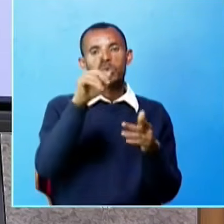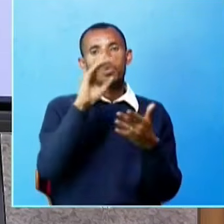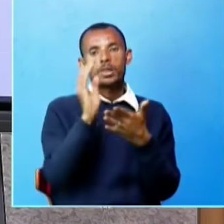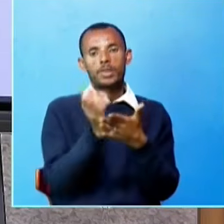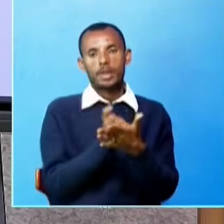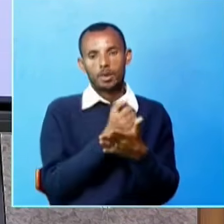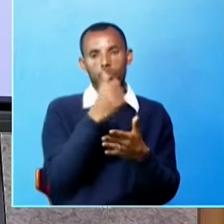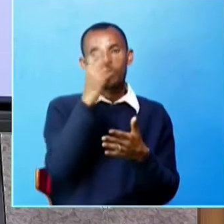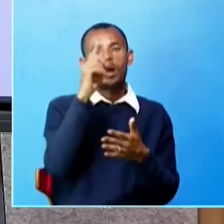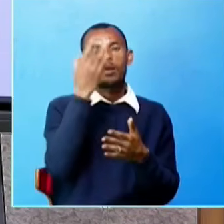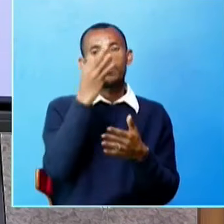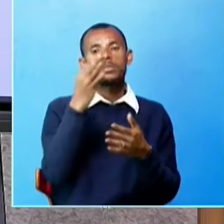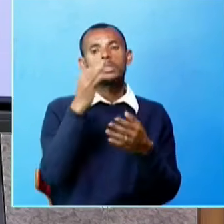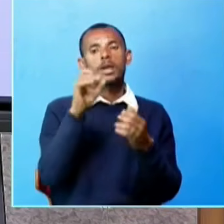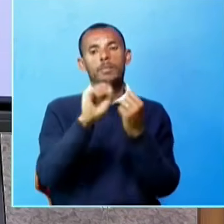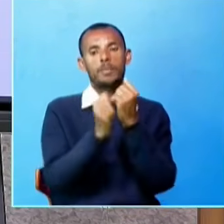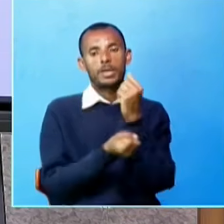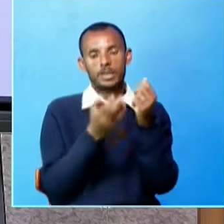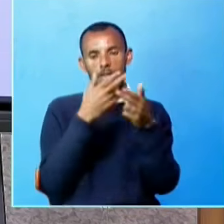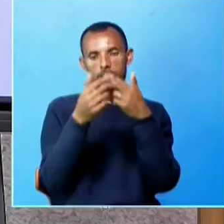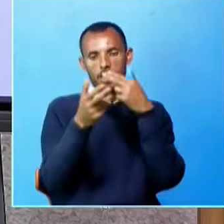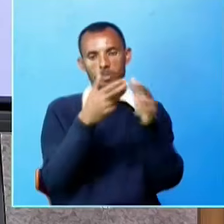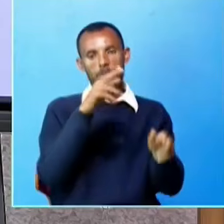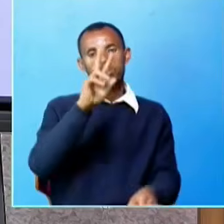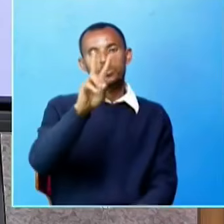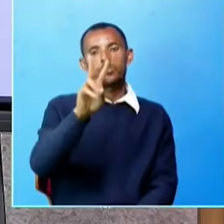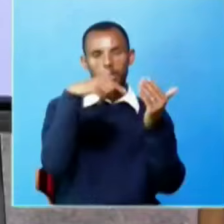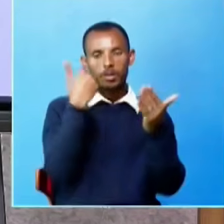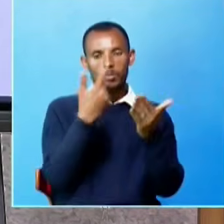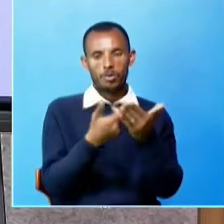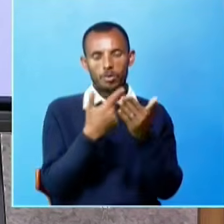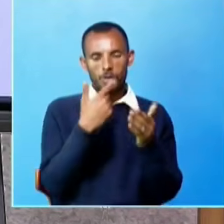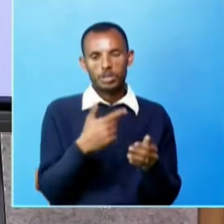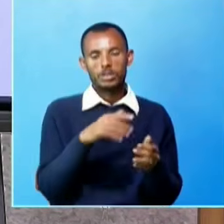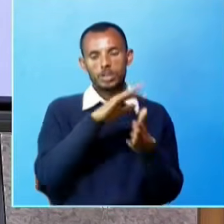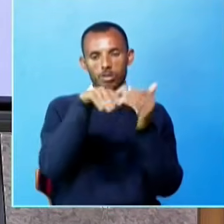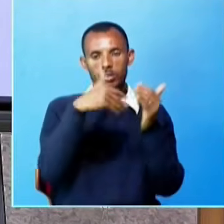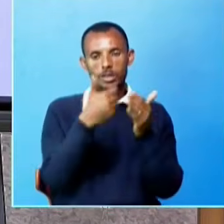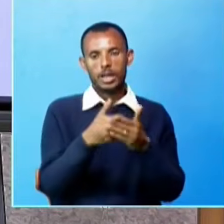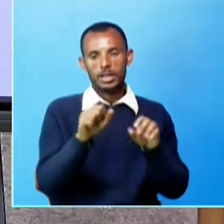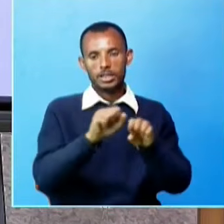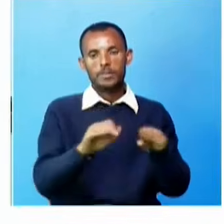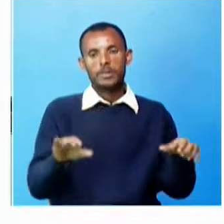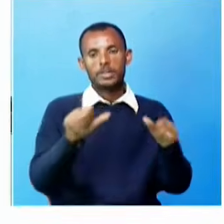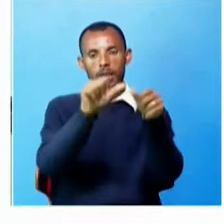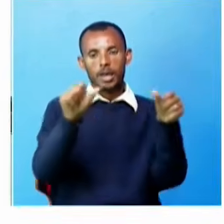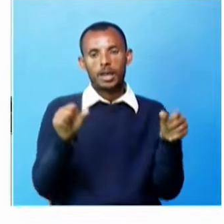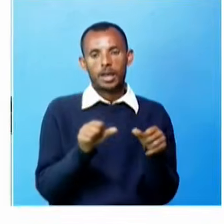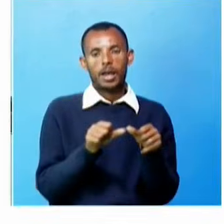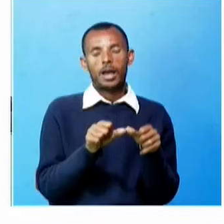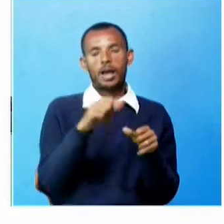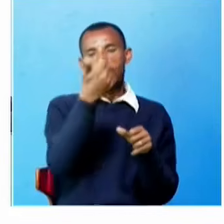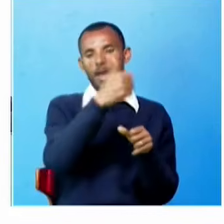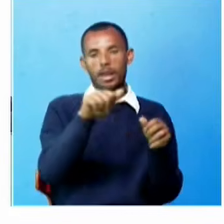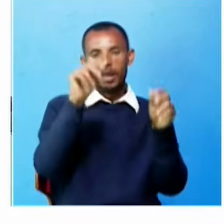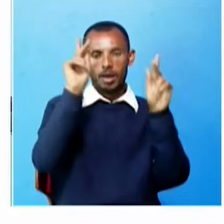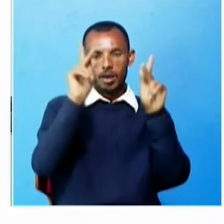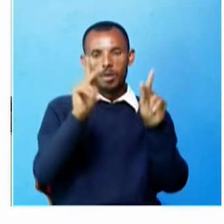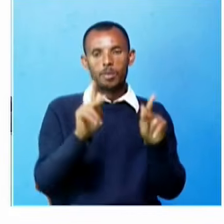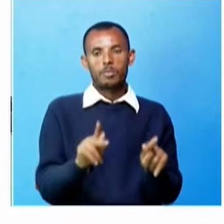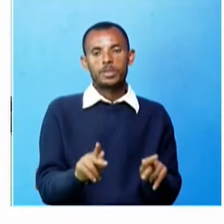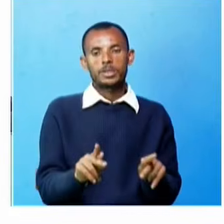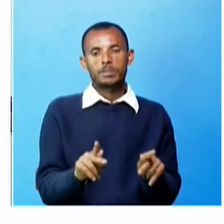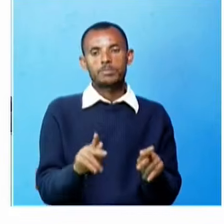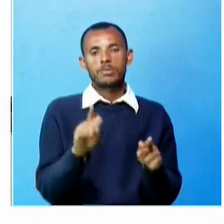and multiply by 2. Therefore, the total surface area of any prism is calculated by